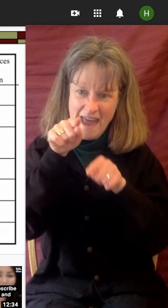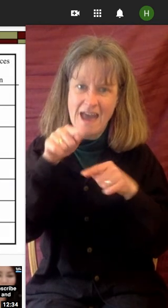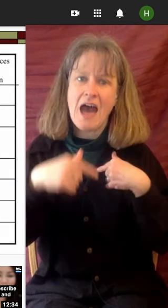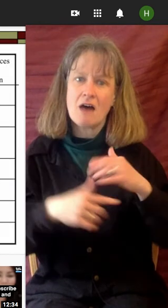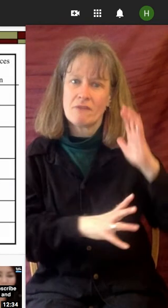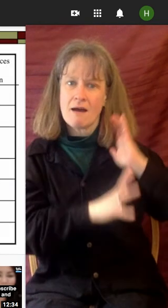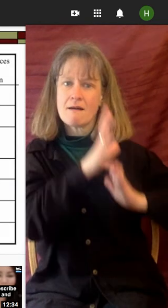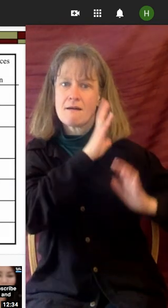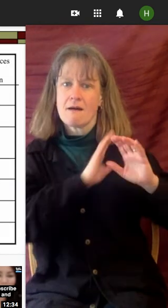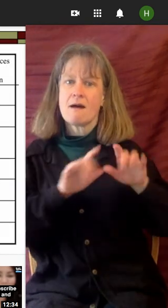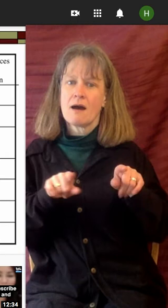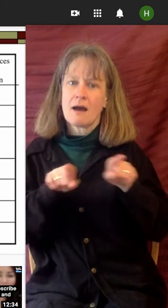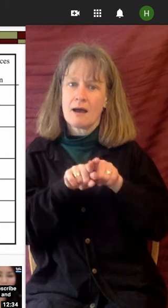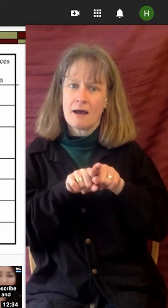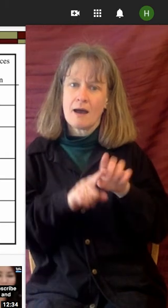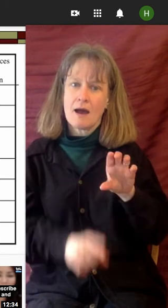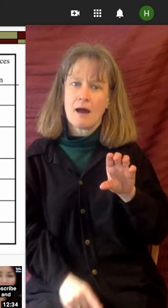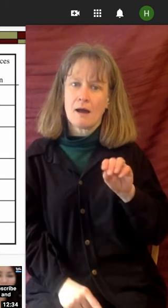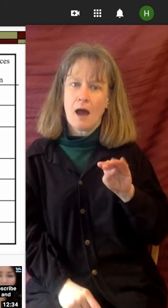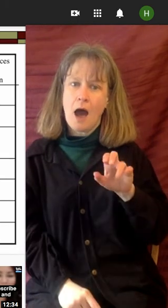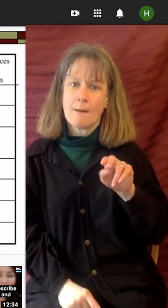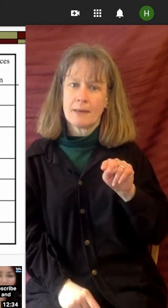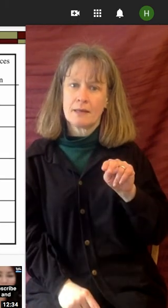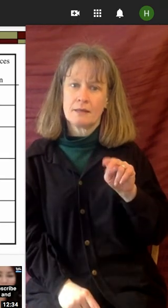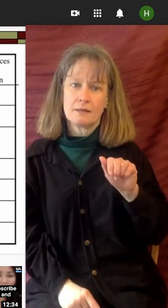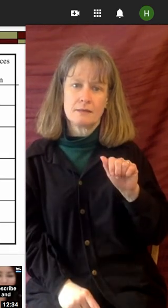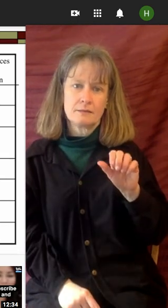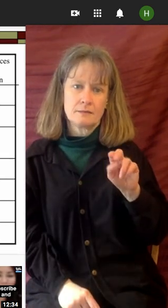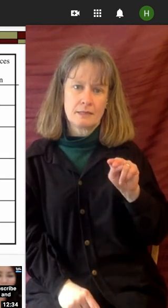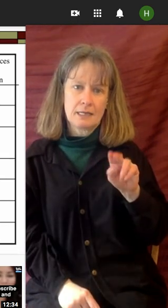Here's the significance that you can write down.